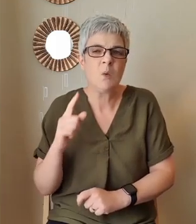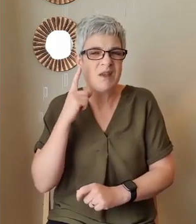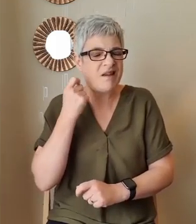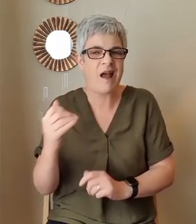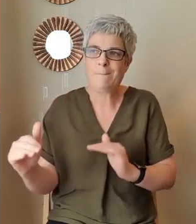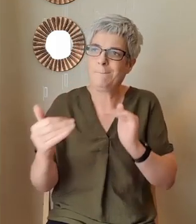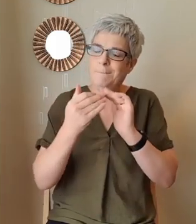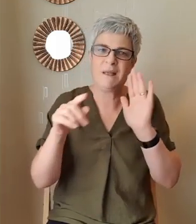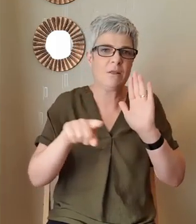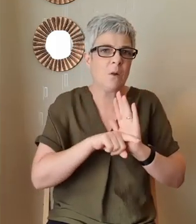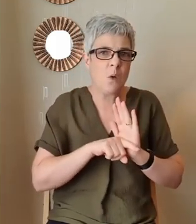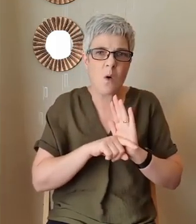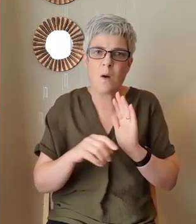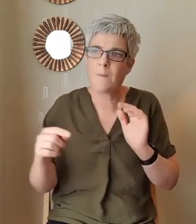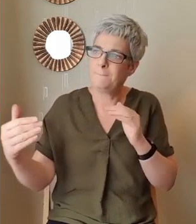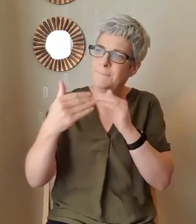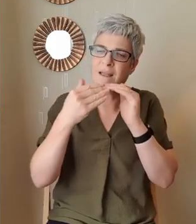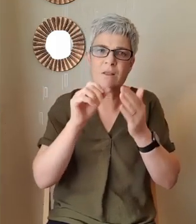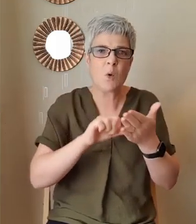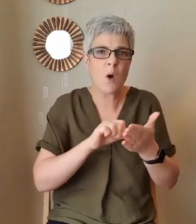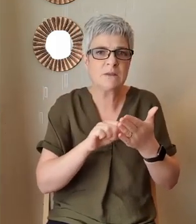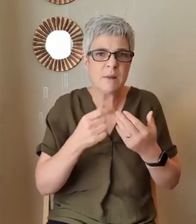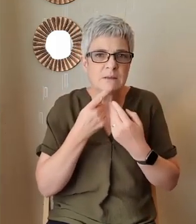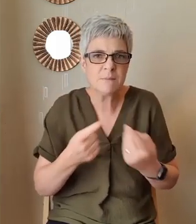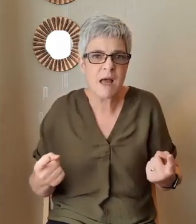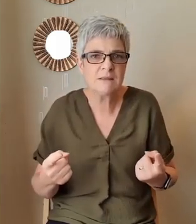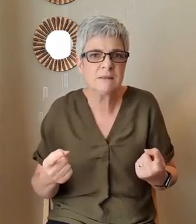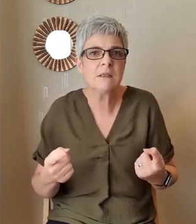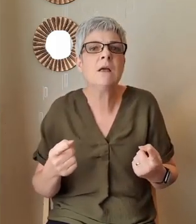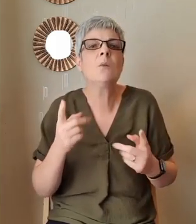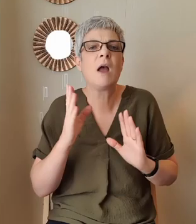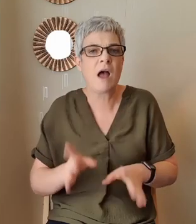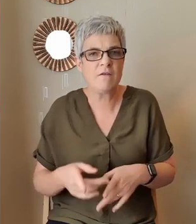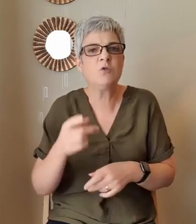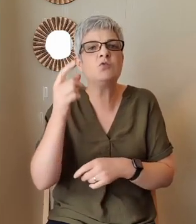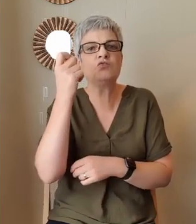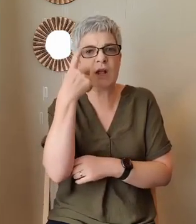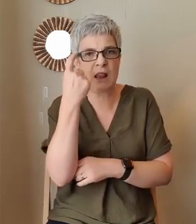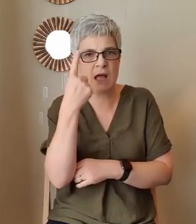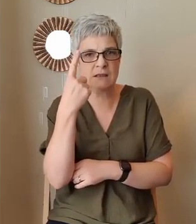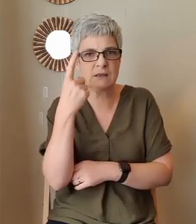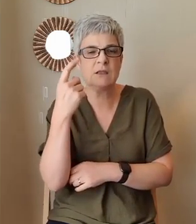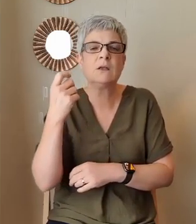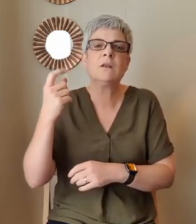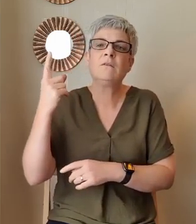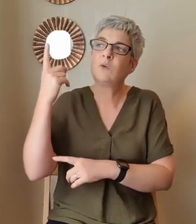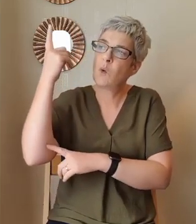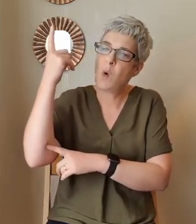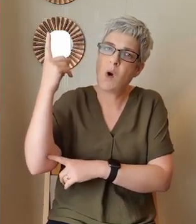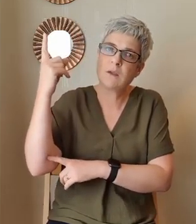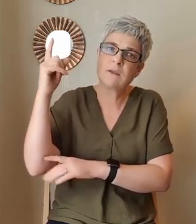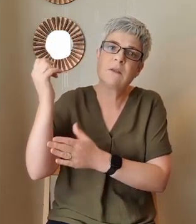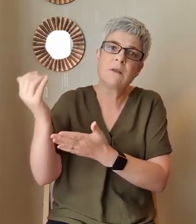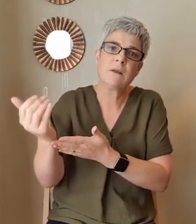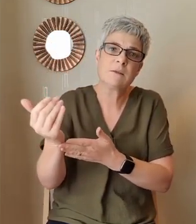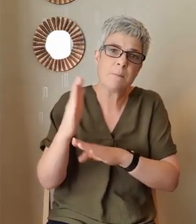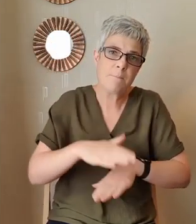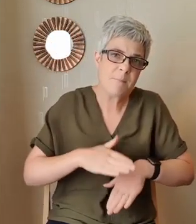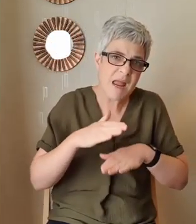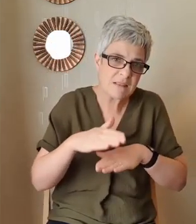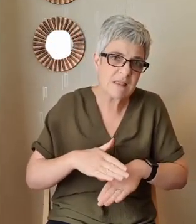law and meet all of the gospel demands, but as we also realize that with God is mercy because Christ